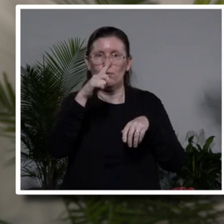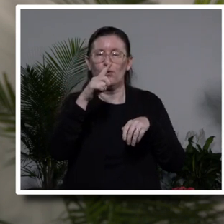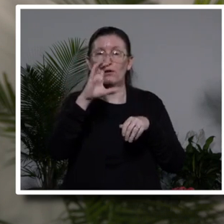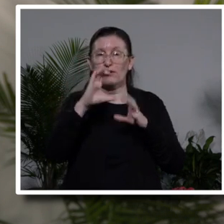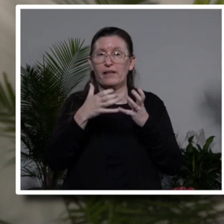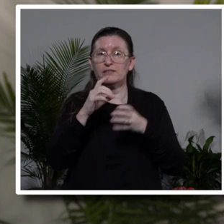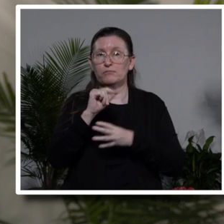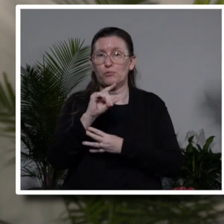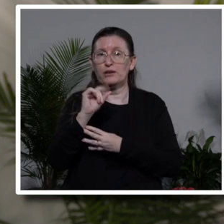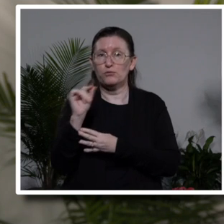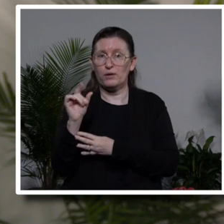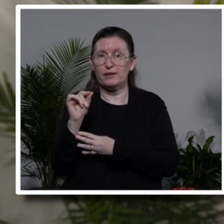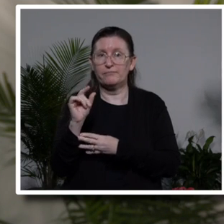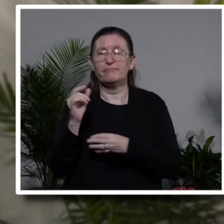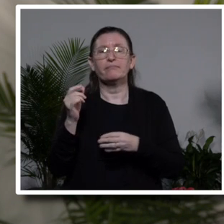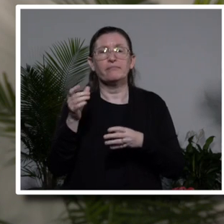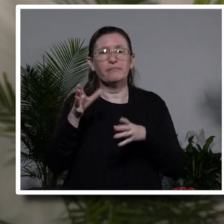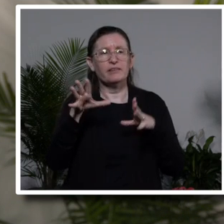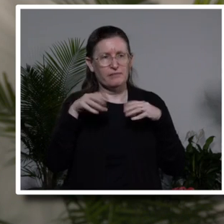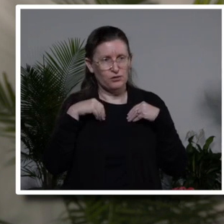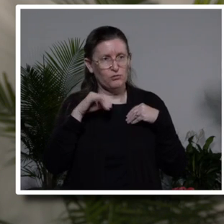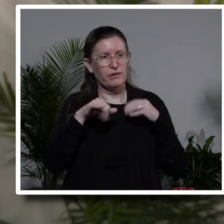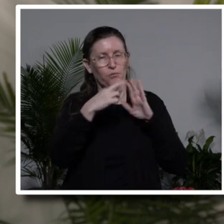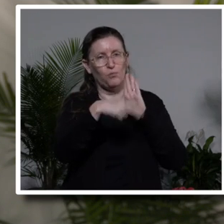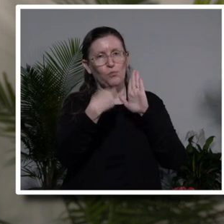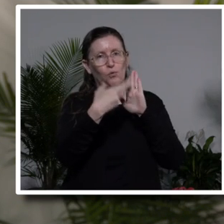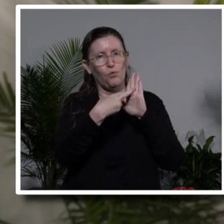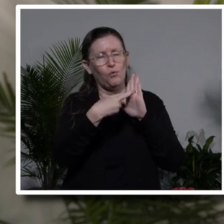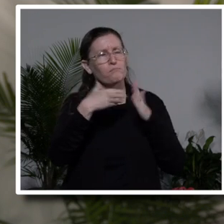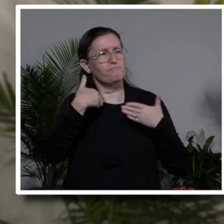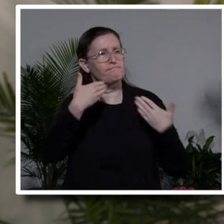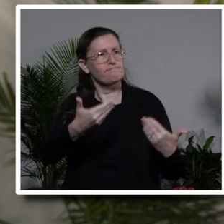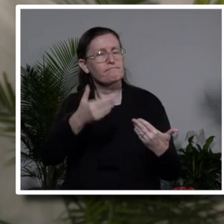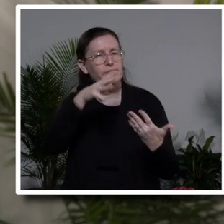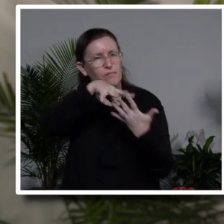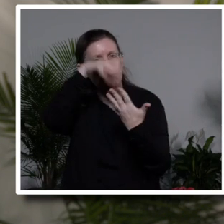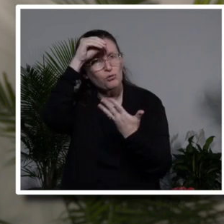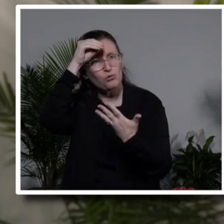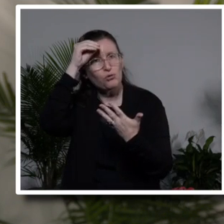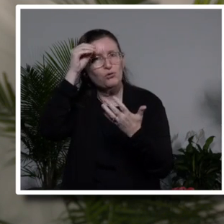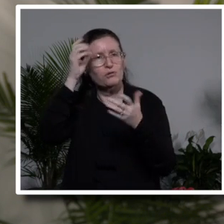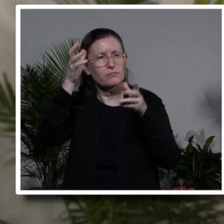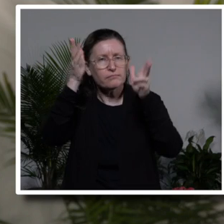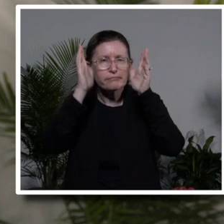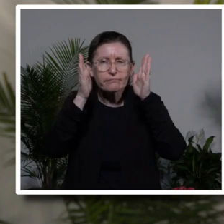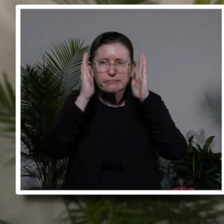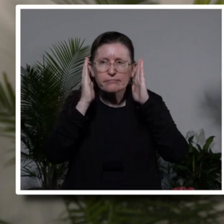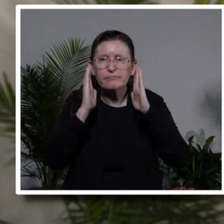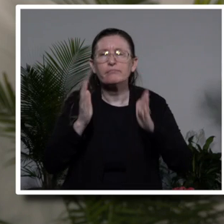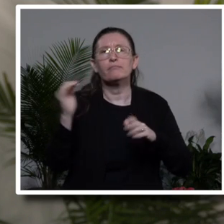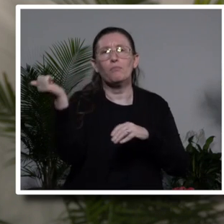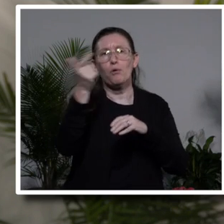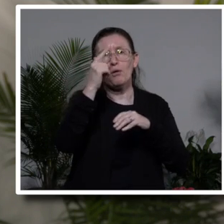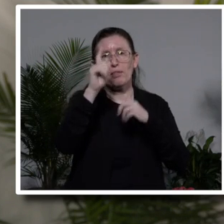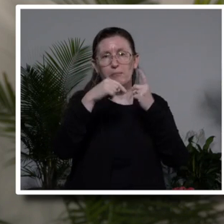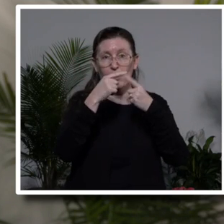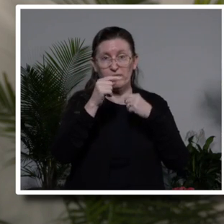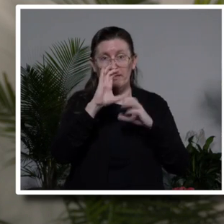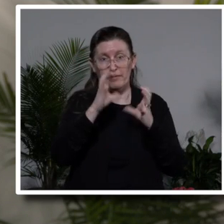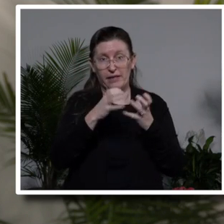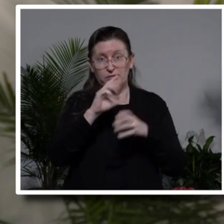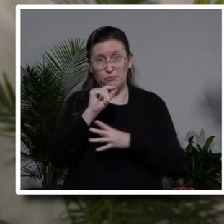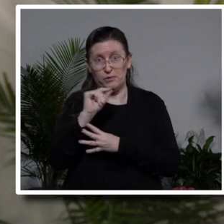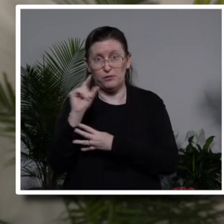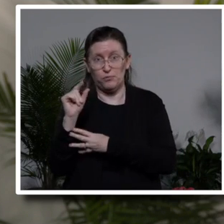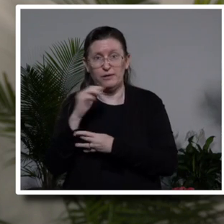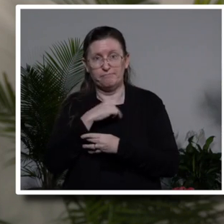2020. Mr. Flunker assumed his role with a willingness to listen and learn all he could about the members of the class of